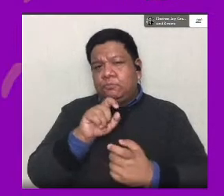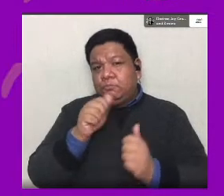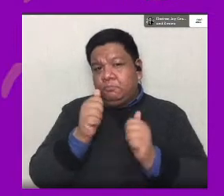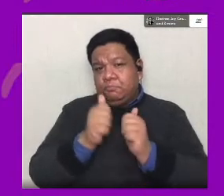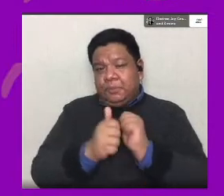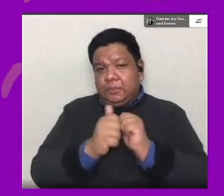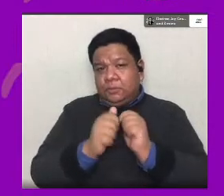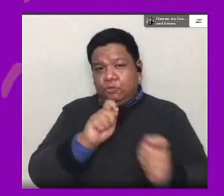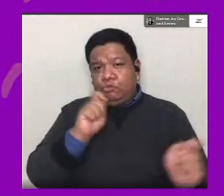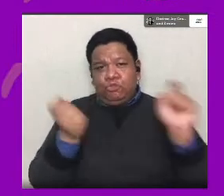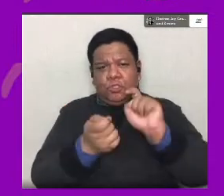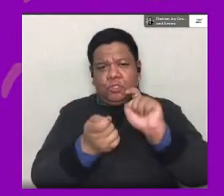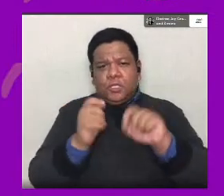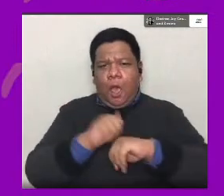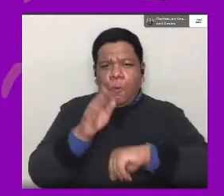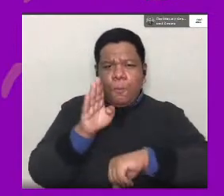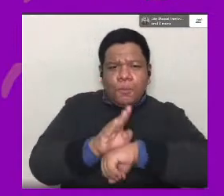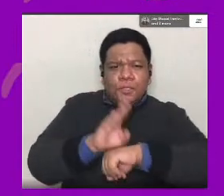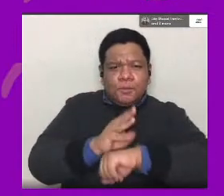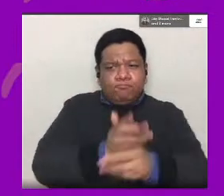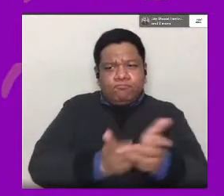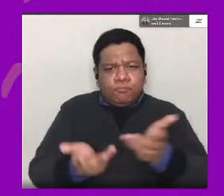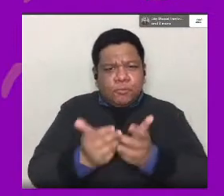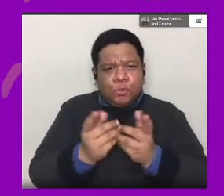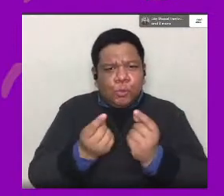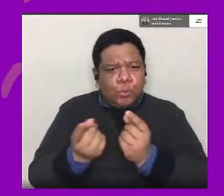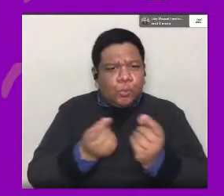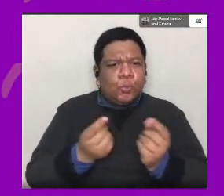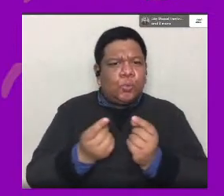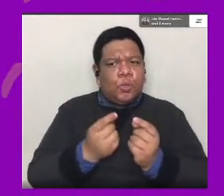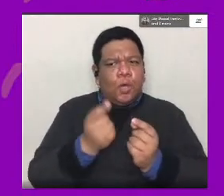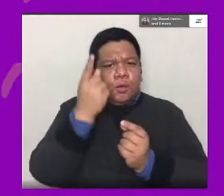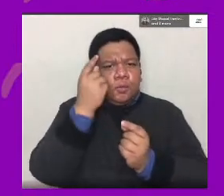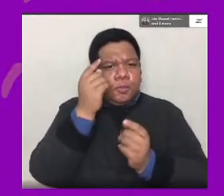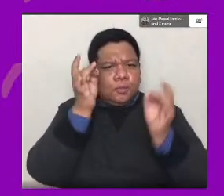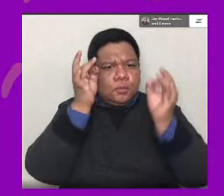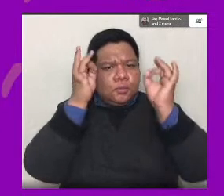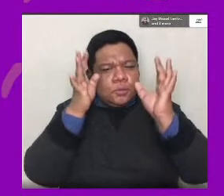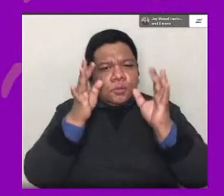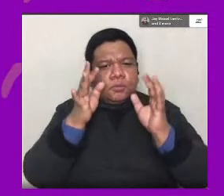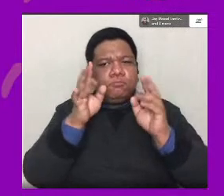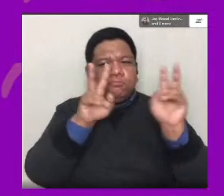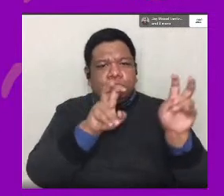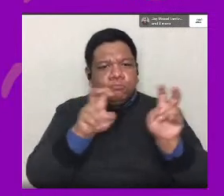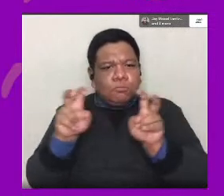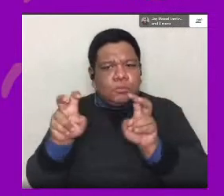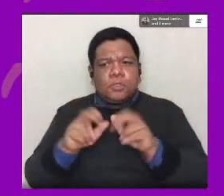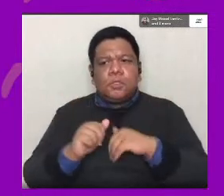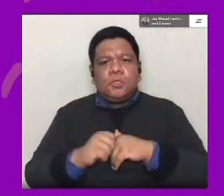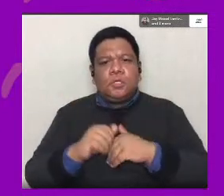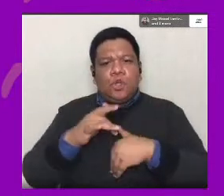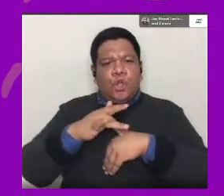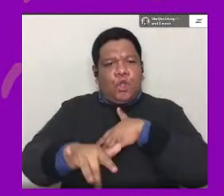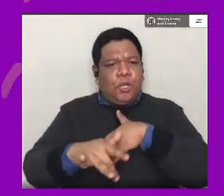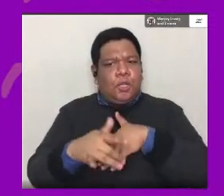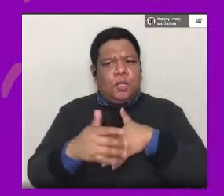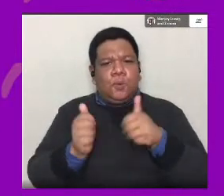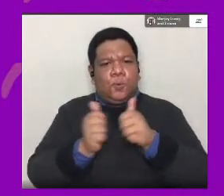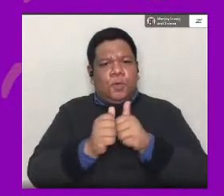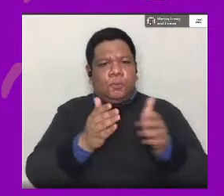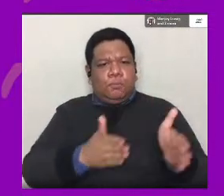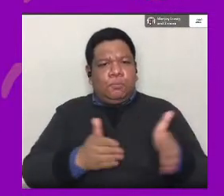done, means identifying and understanding the risk factors early in the core business process, and also considering